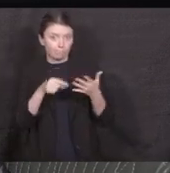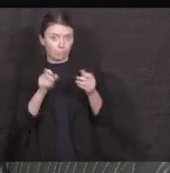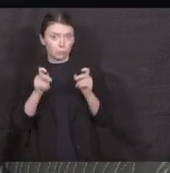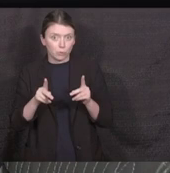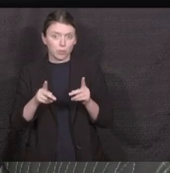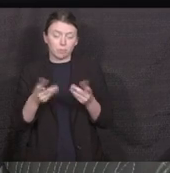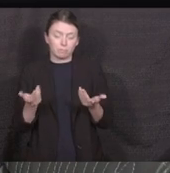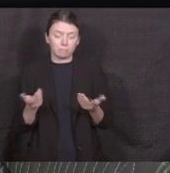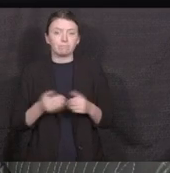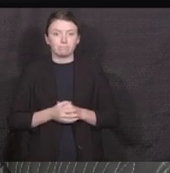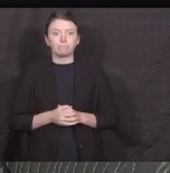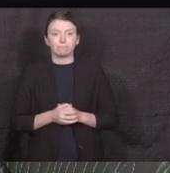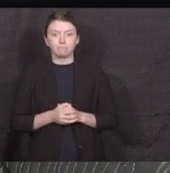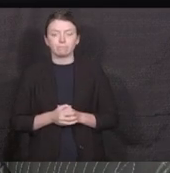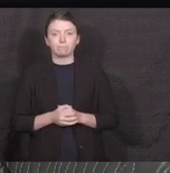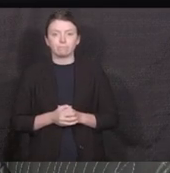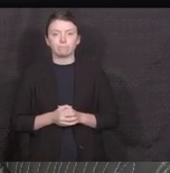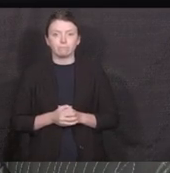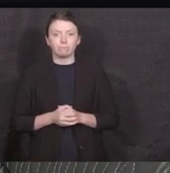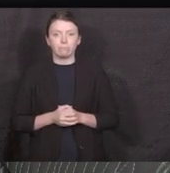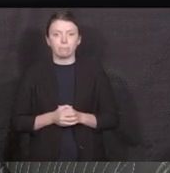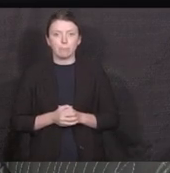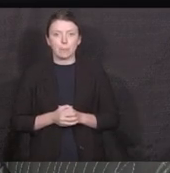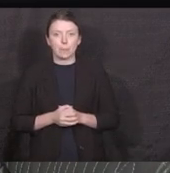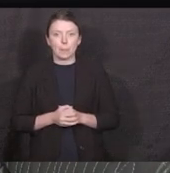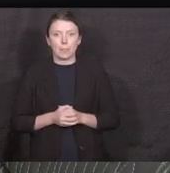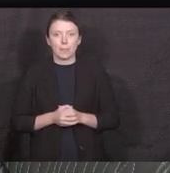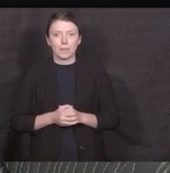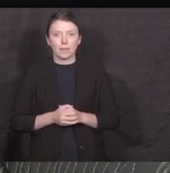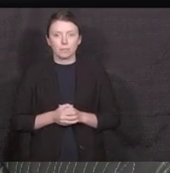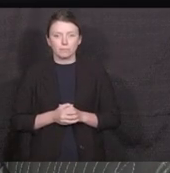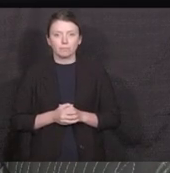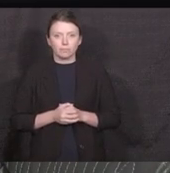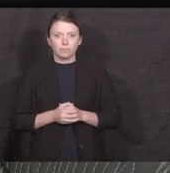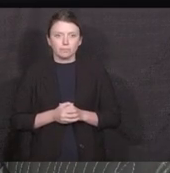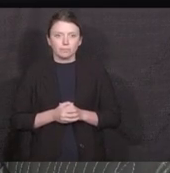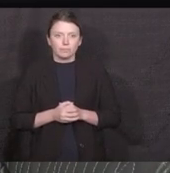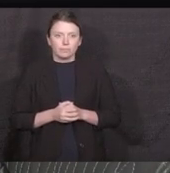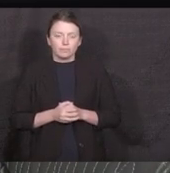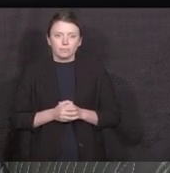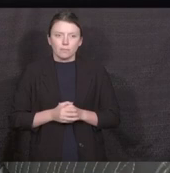on and so forth. But I do see